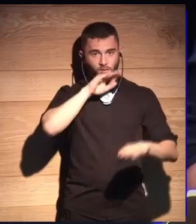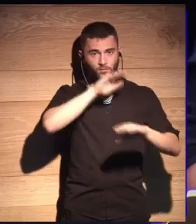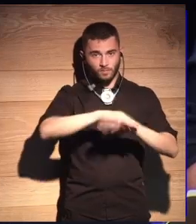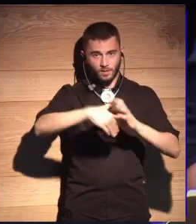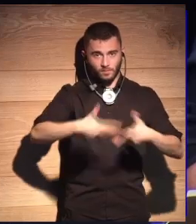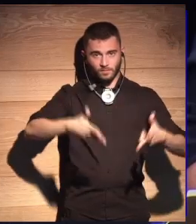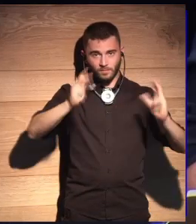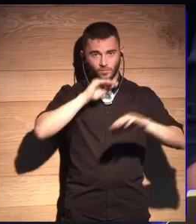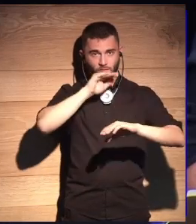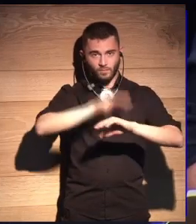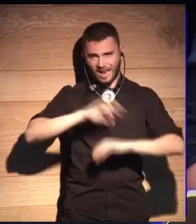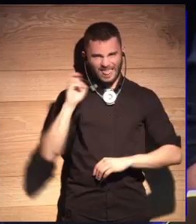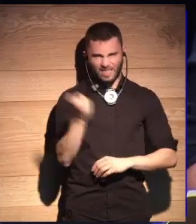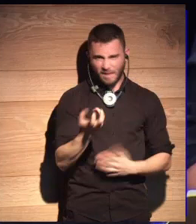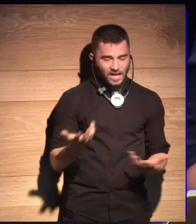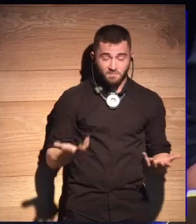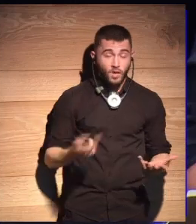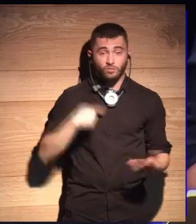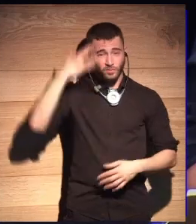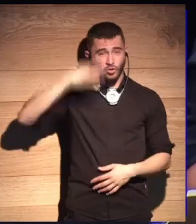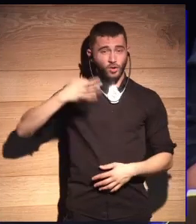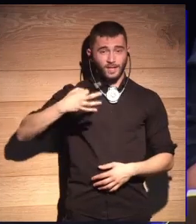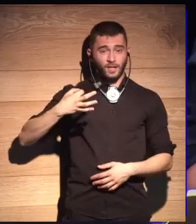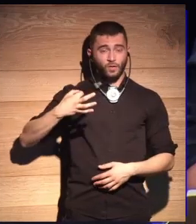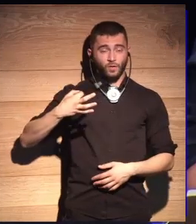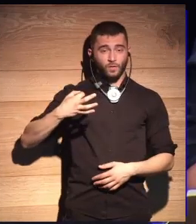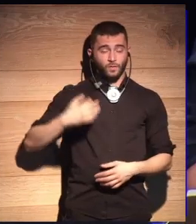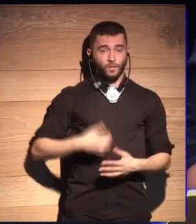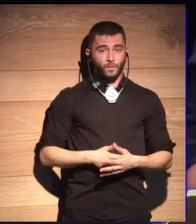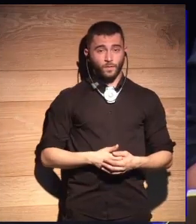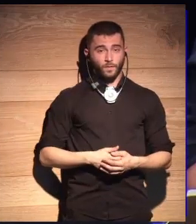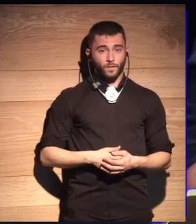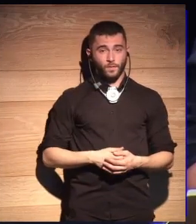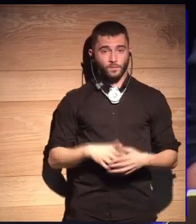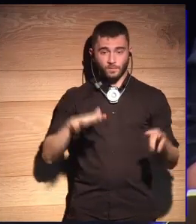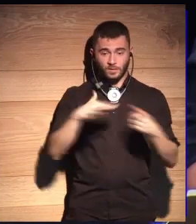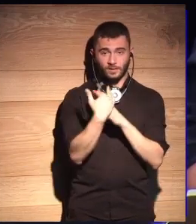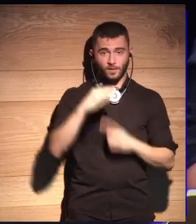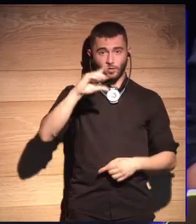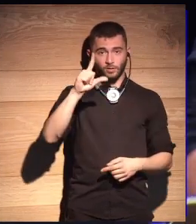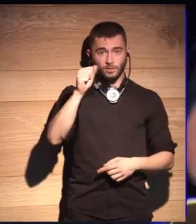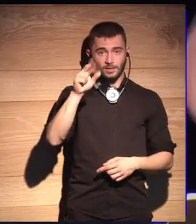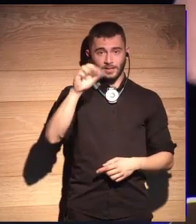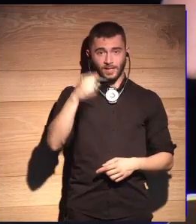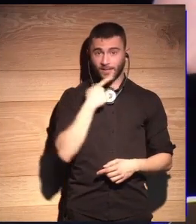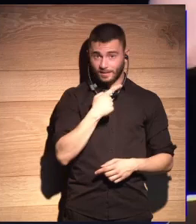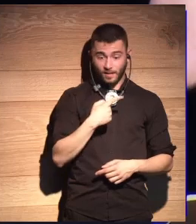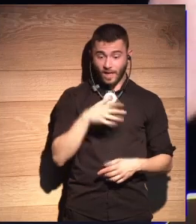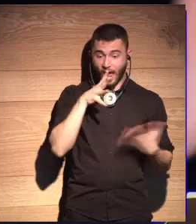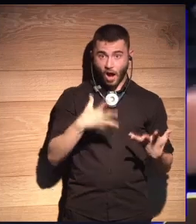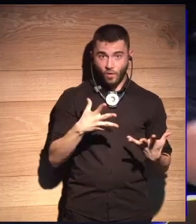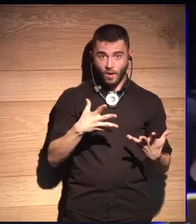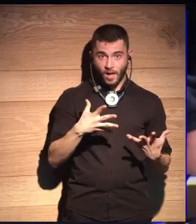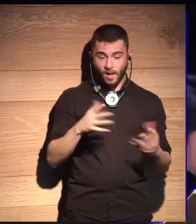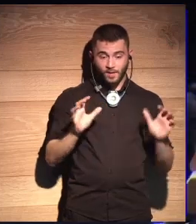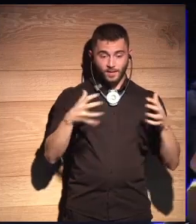think I mean, rather, as in the cases Clara's talking about, that we've now realized that the internet is not